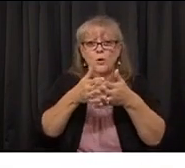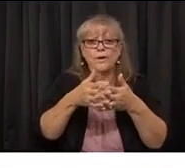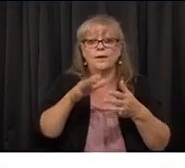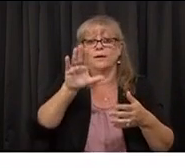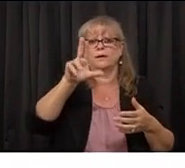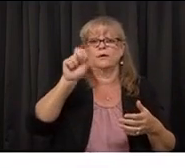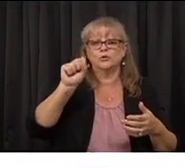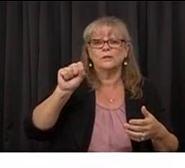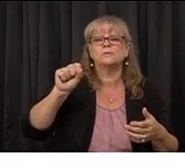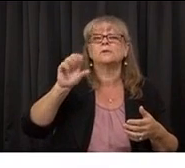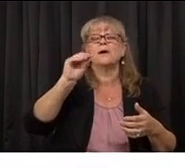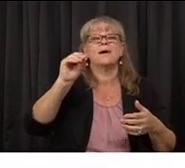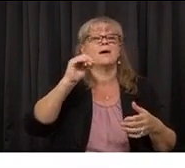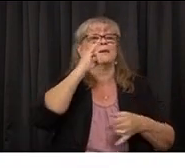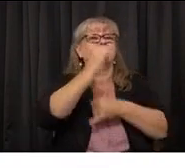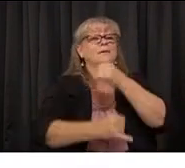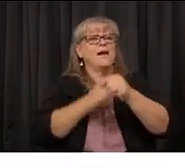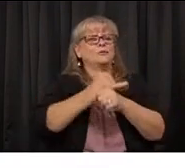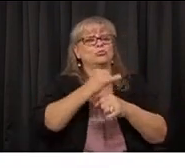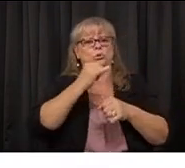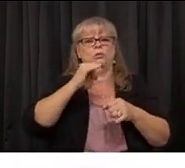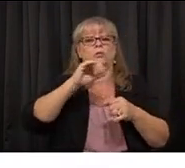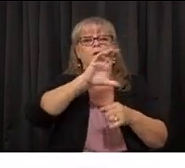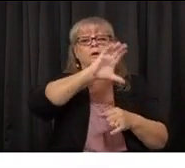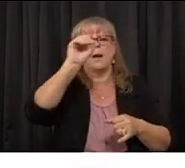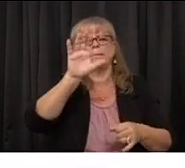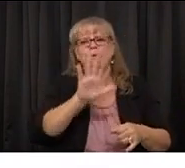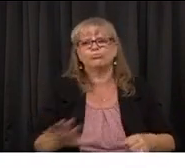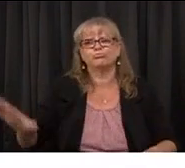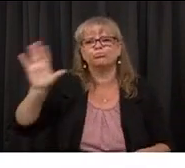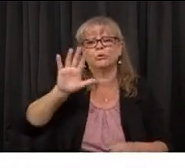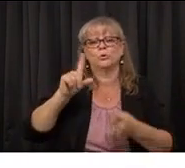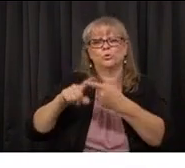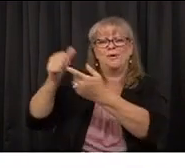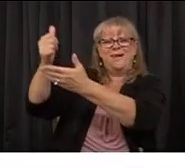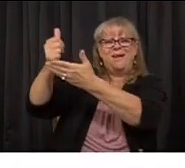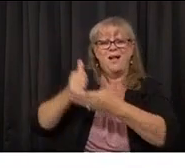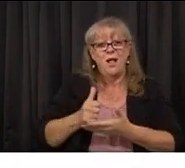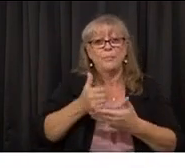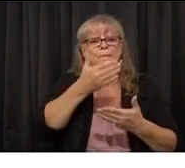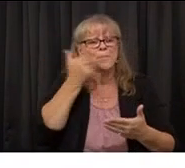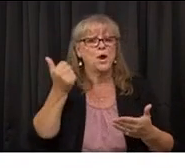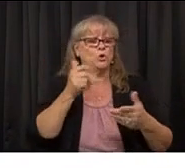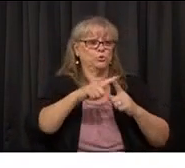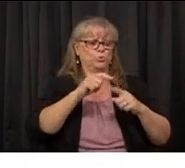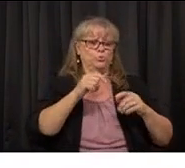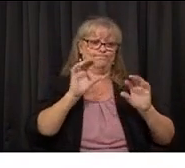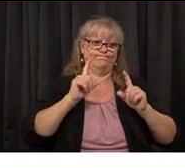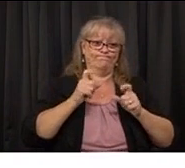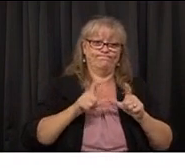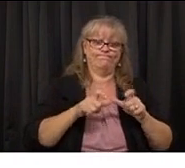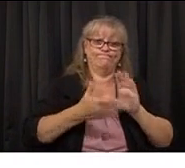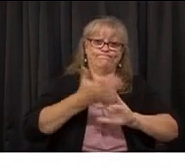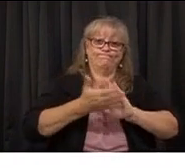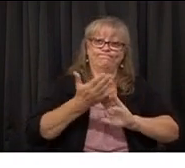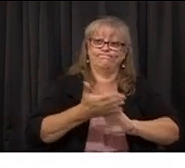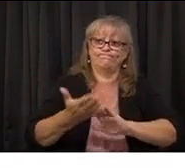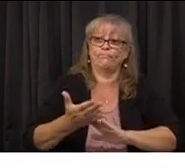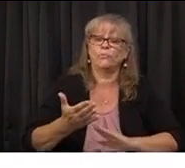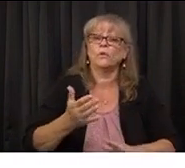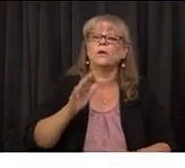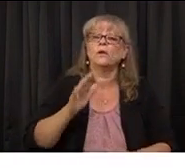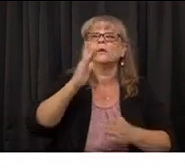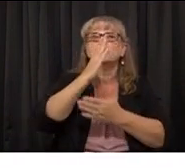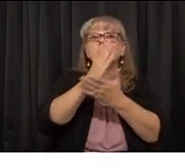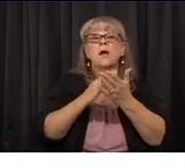directly, has really been a big part of helping Colorado be in a better position than other states are that might rely wholly on